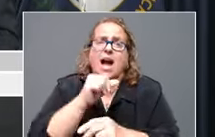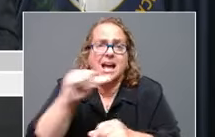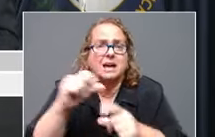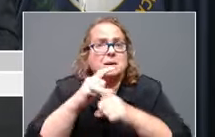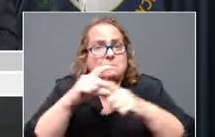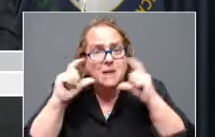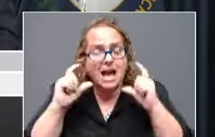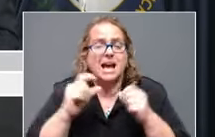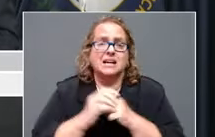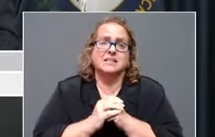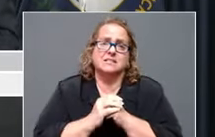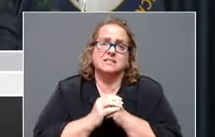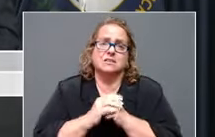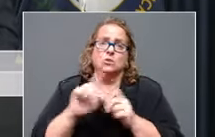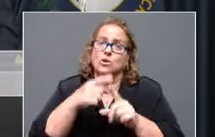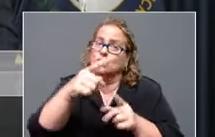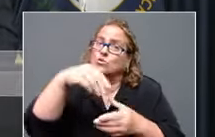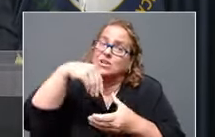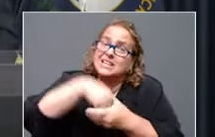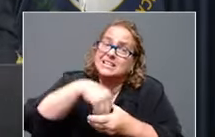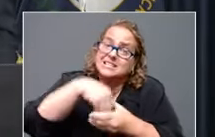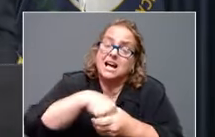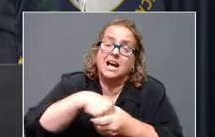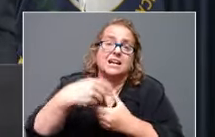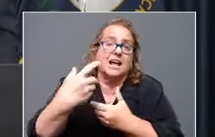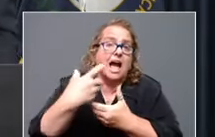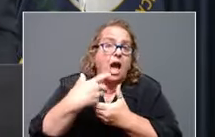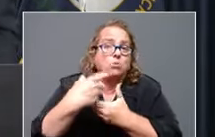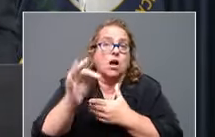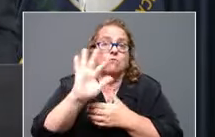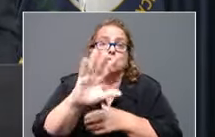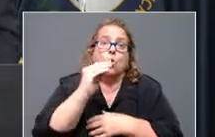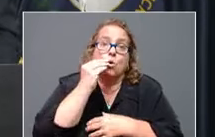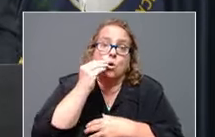are inside, outside of your home.